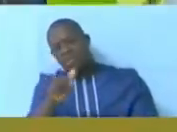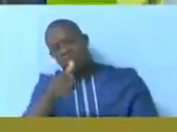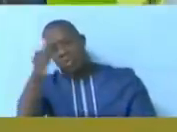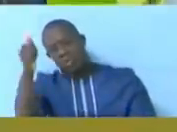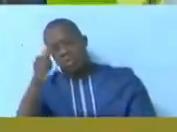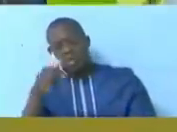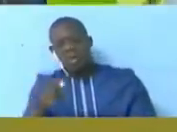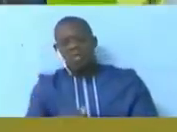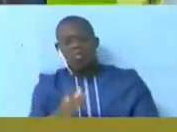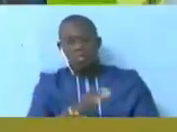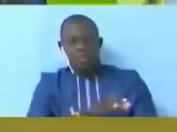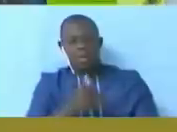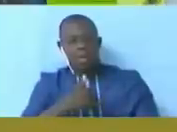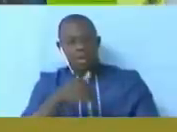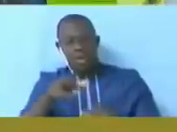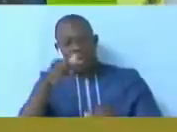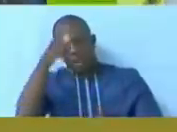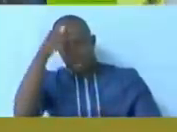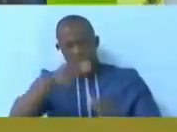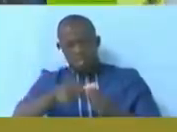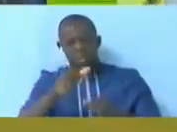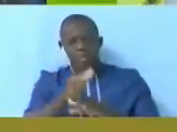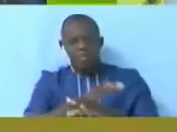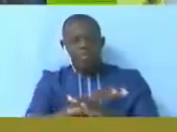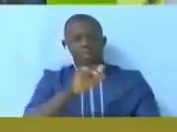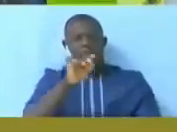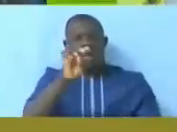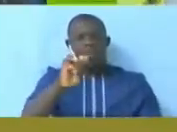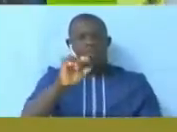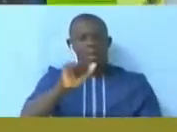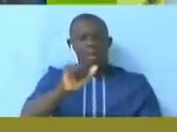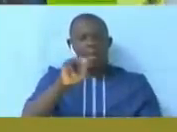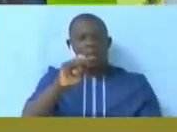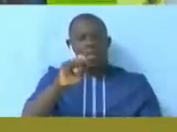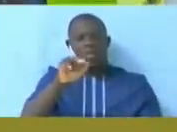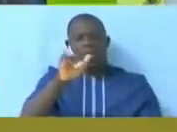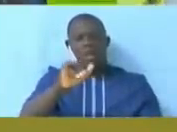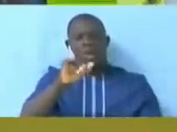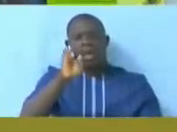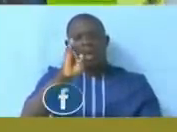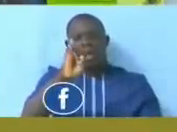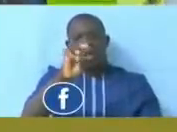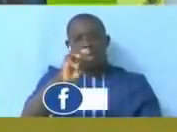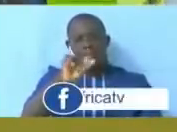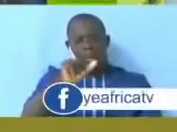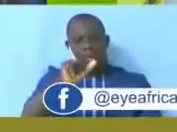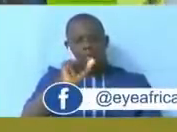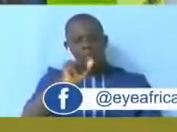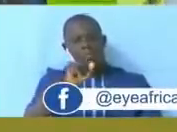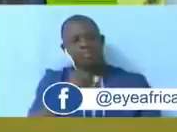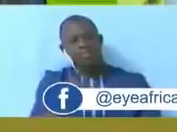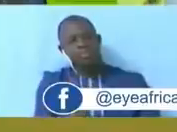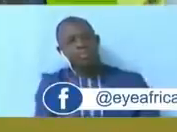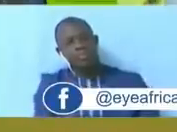I remember at the beginning it was Manyima, who who